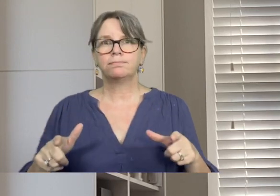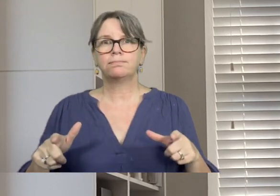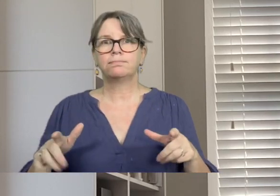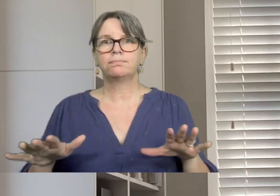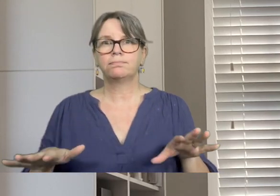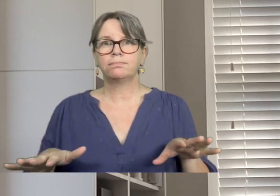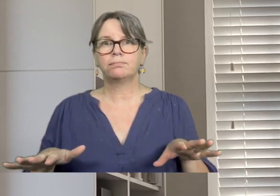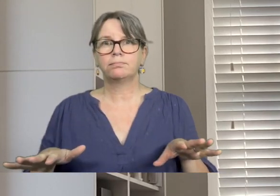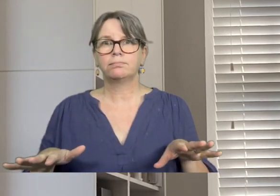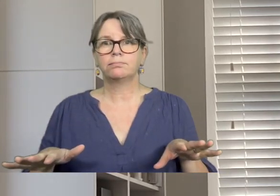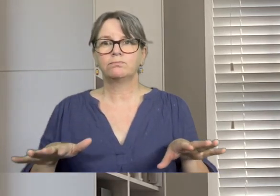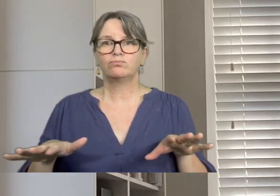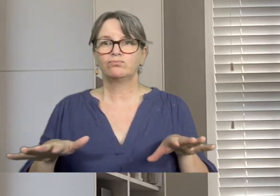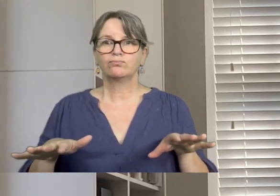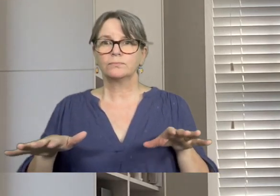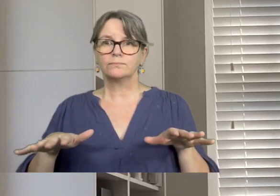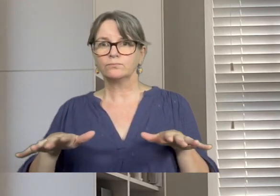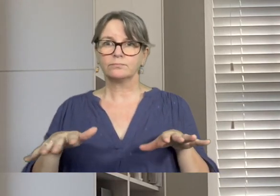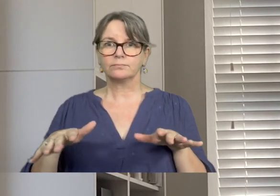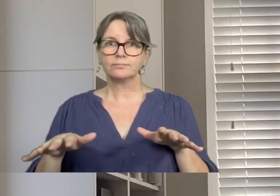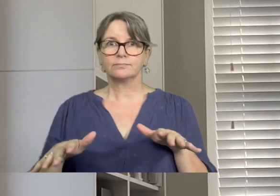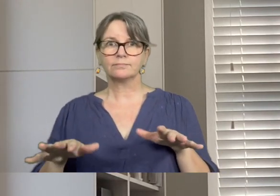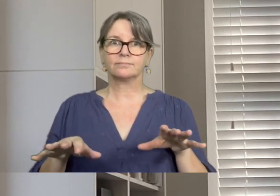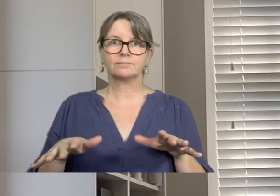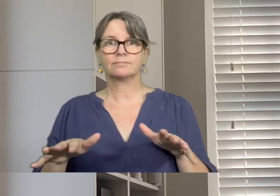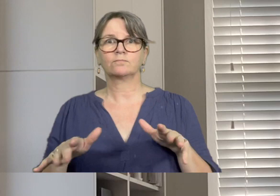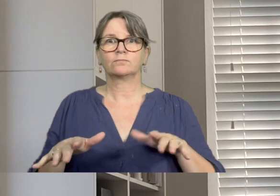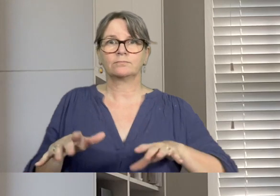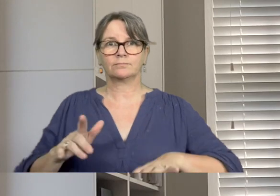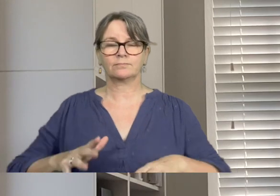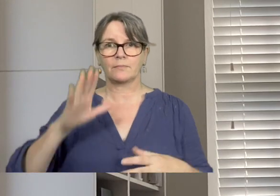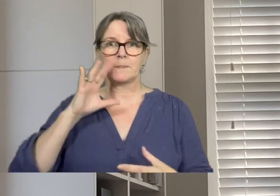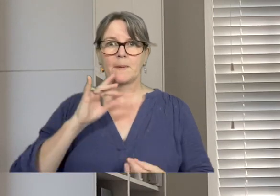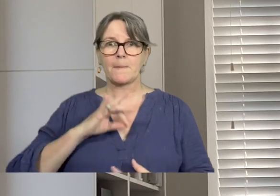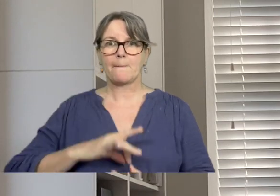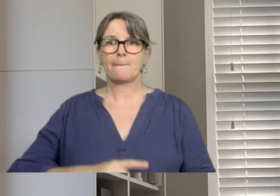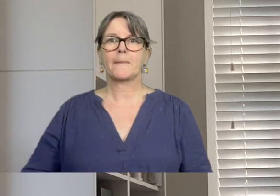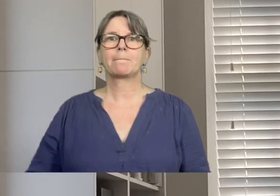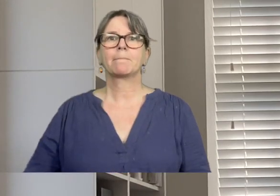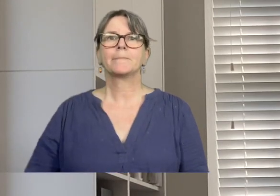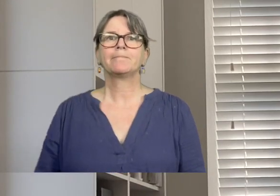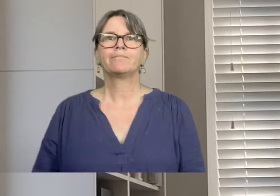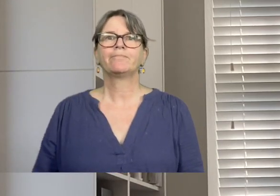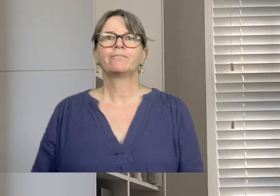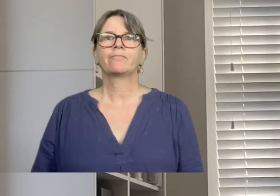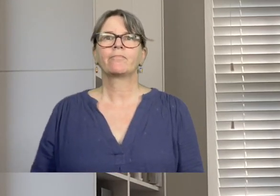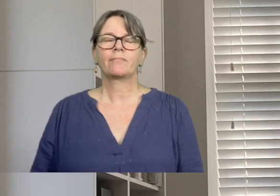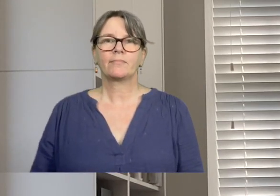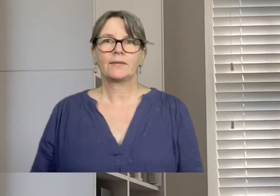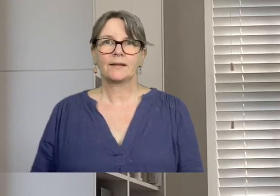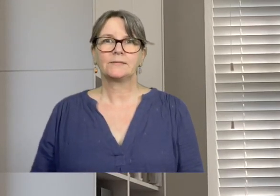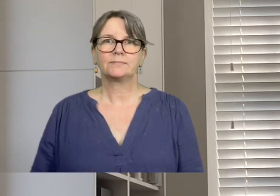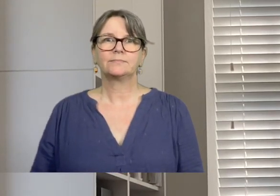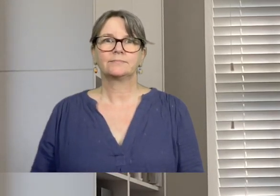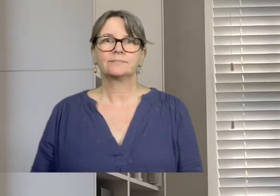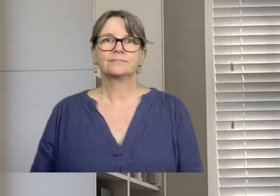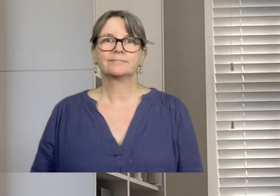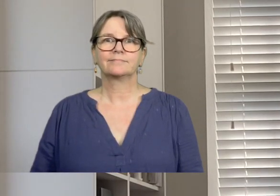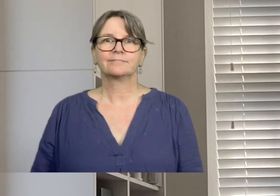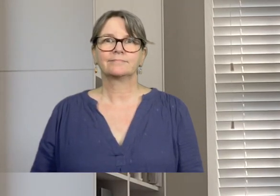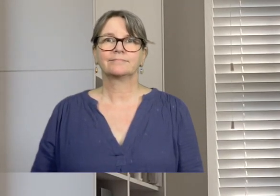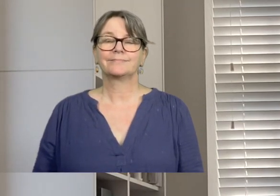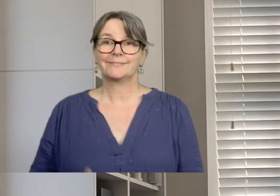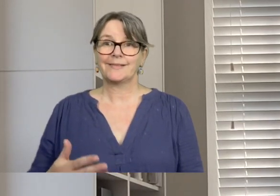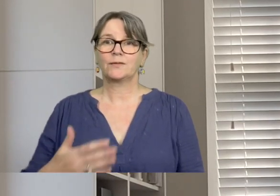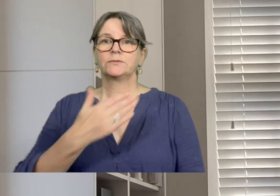Nice. Let the legs go down. Have a little wiggle. Have a little sense of down. Nice. We're gonna come onto our side.